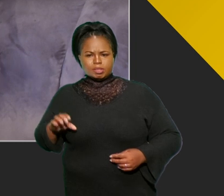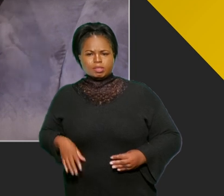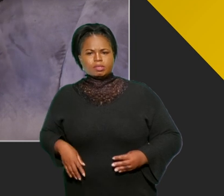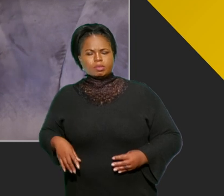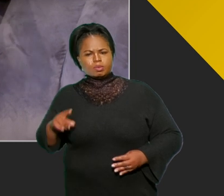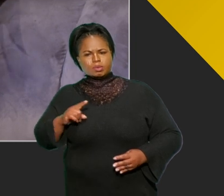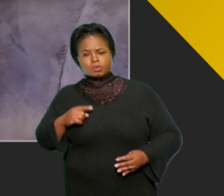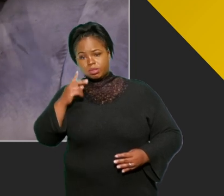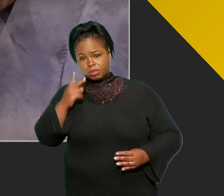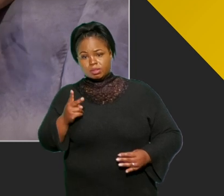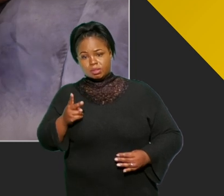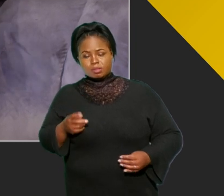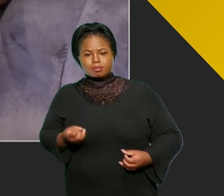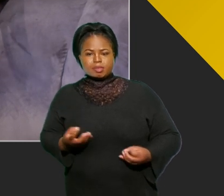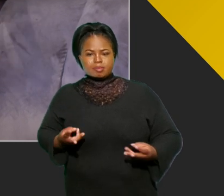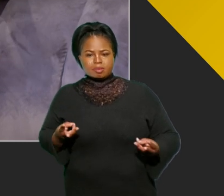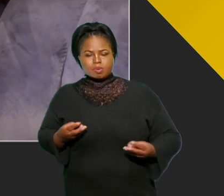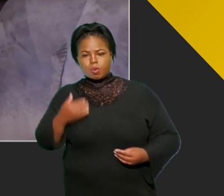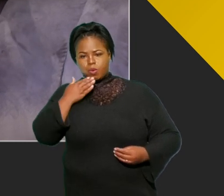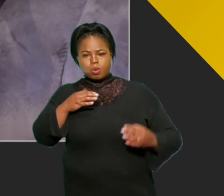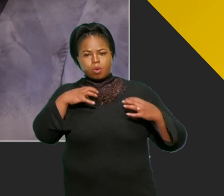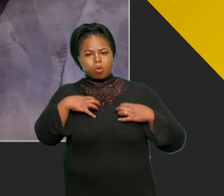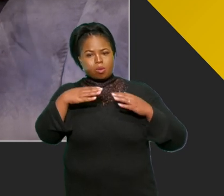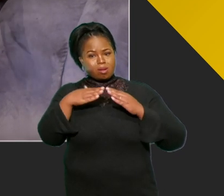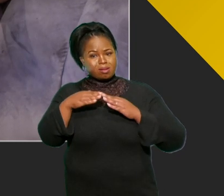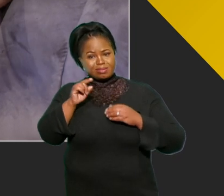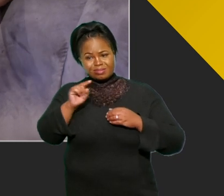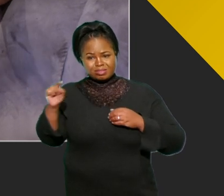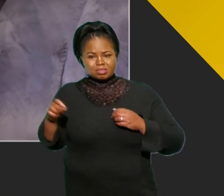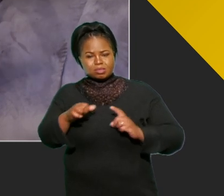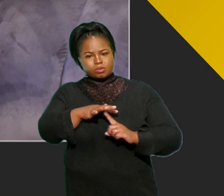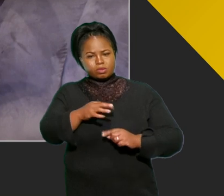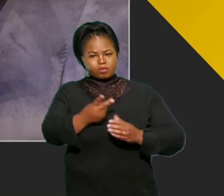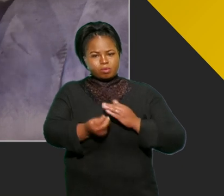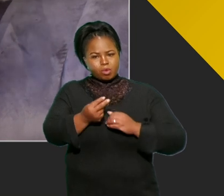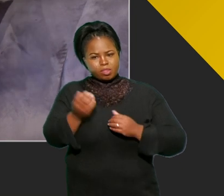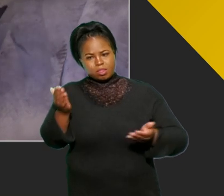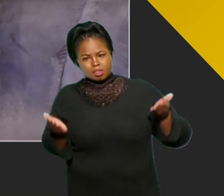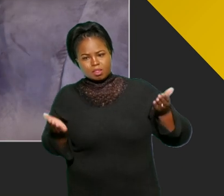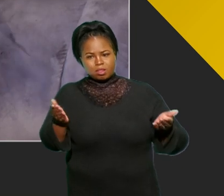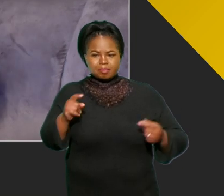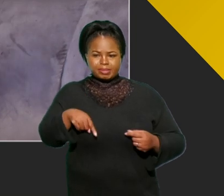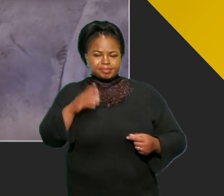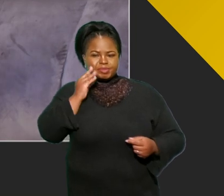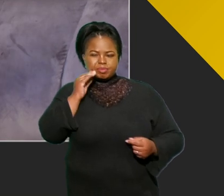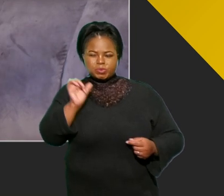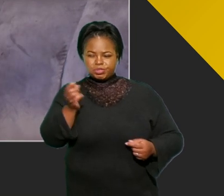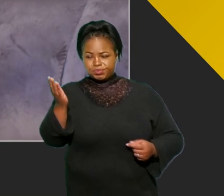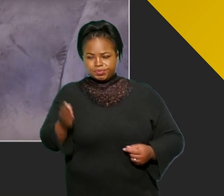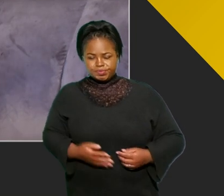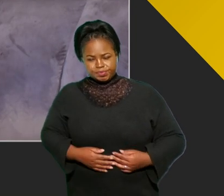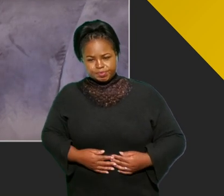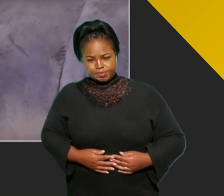you actually see the cries of landlords and the situations that both landlord and tenant are having to deal with. Let's go and see